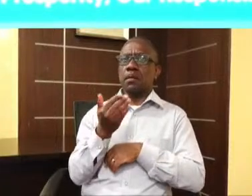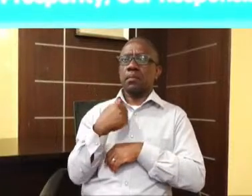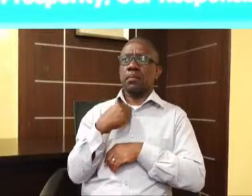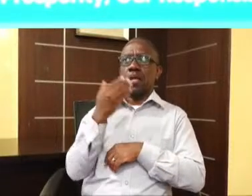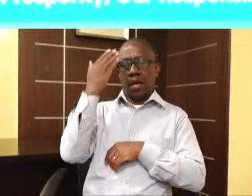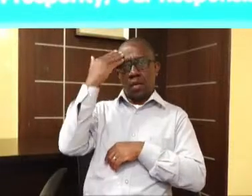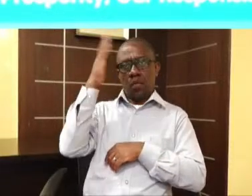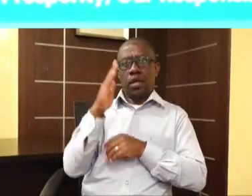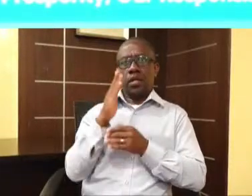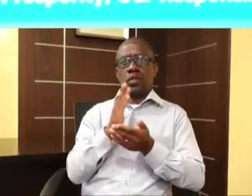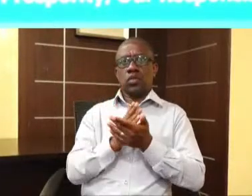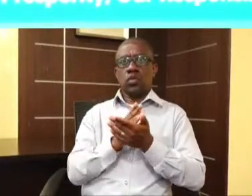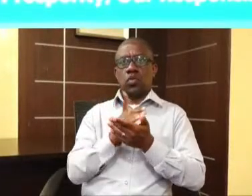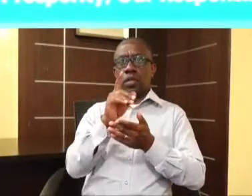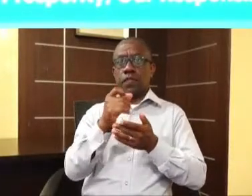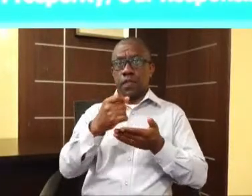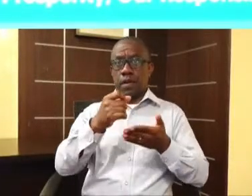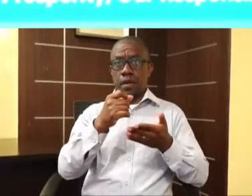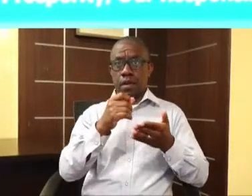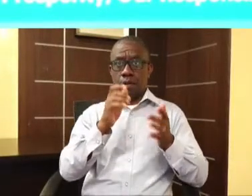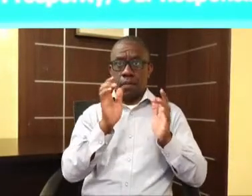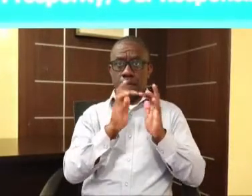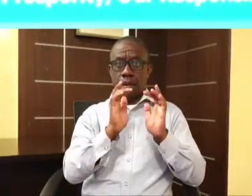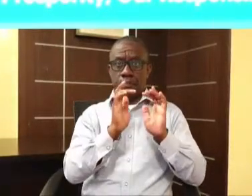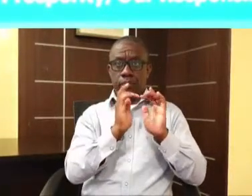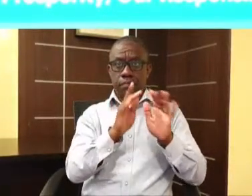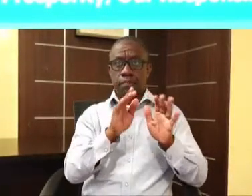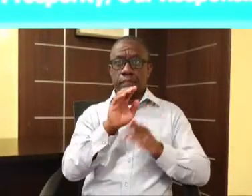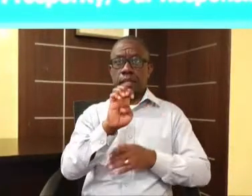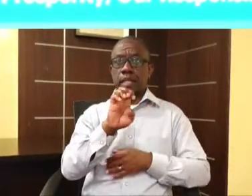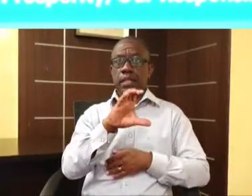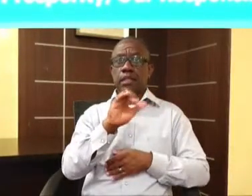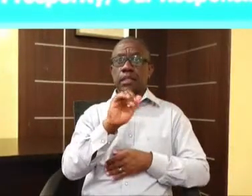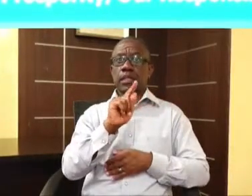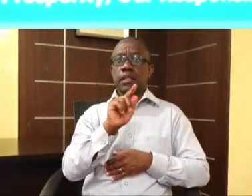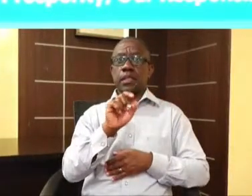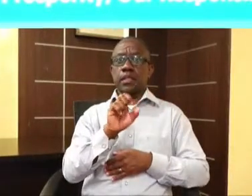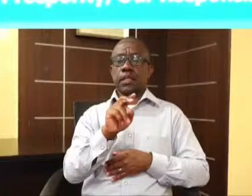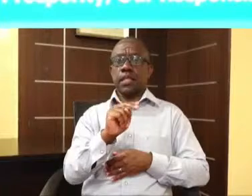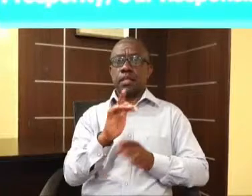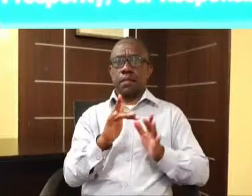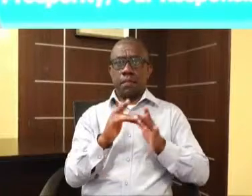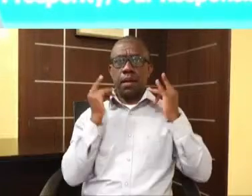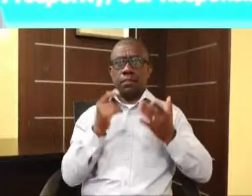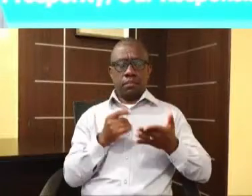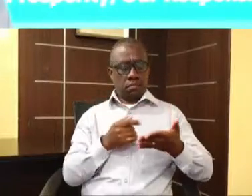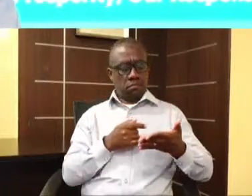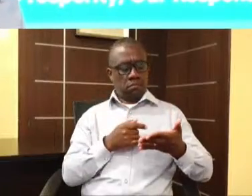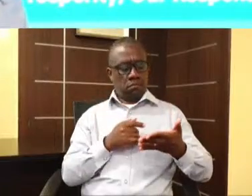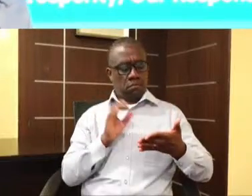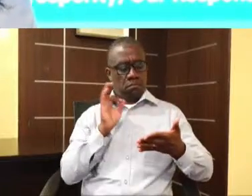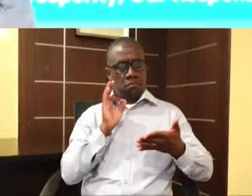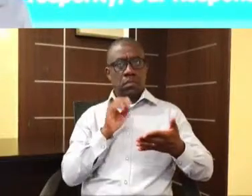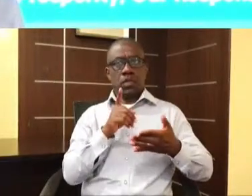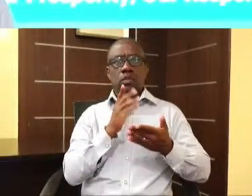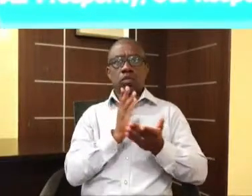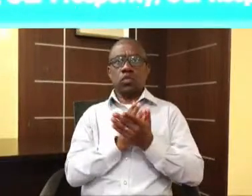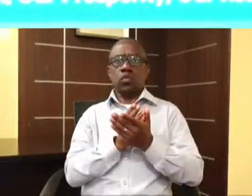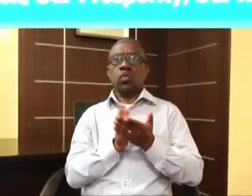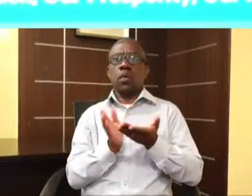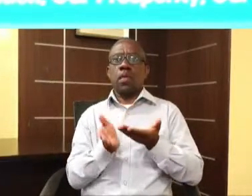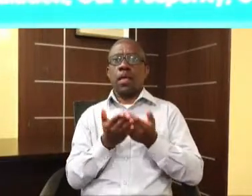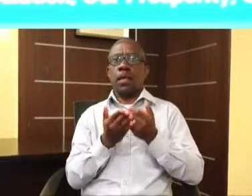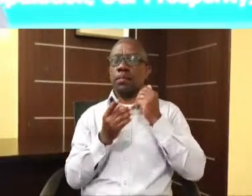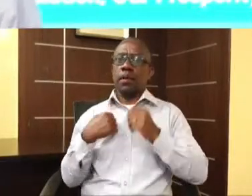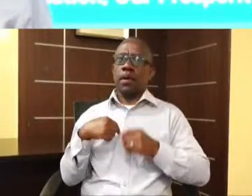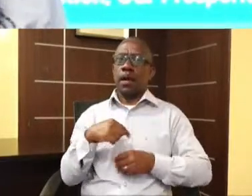And they alert you on phone, and they alert you on email. They are really keeping up the pace.